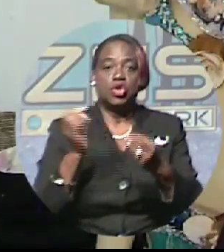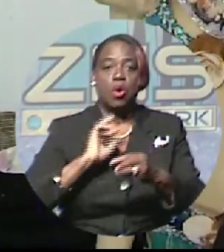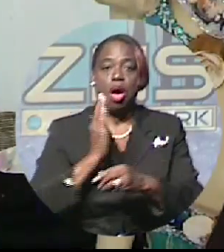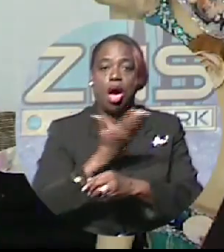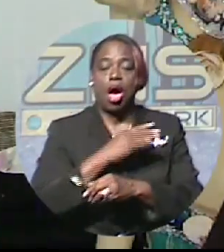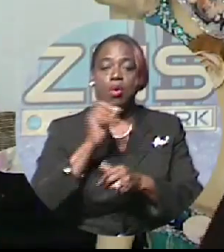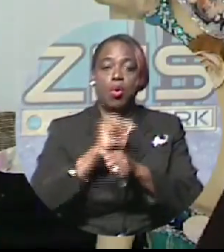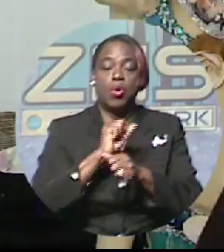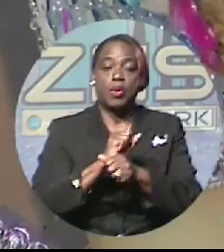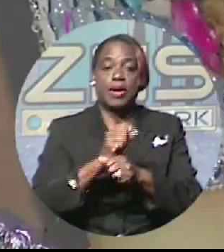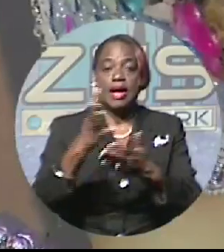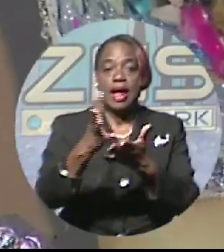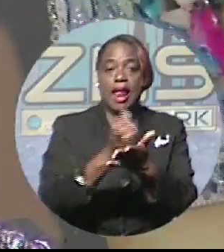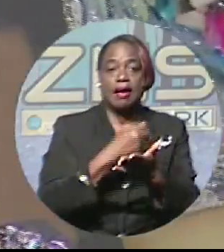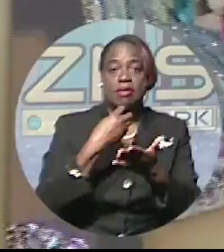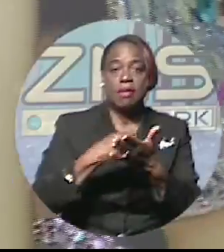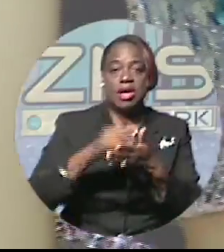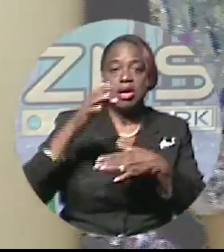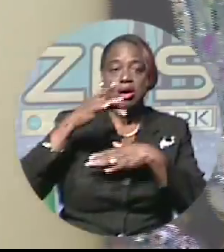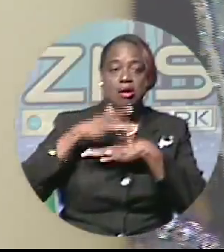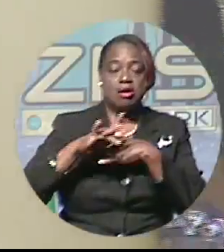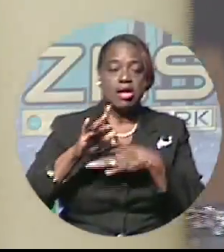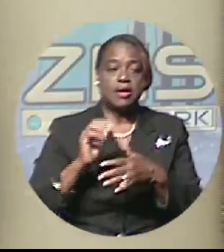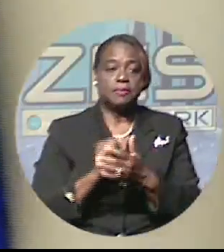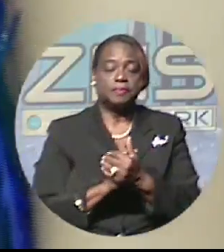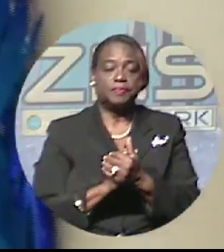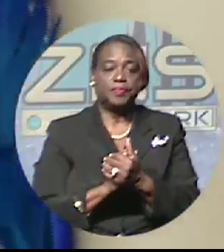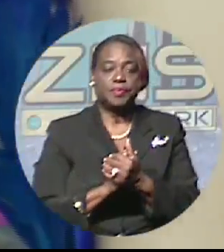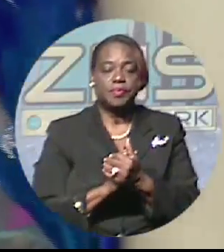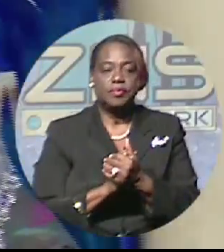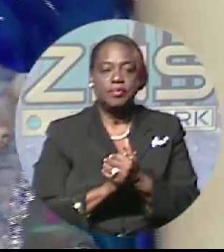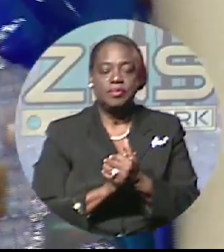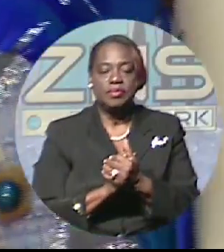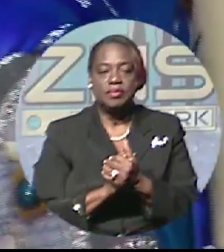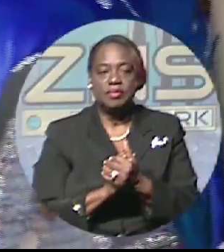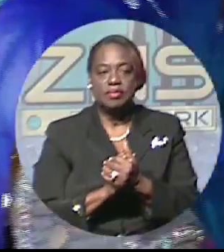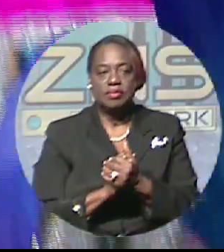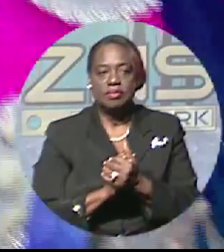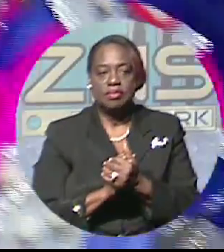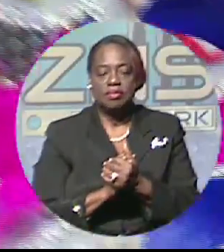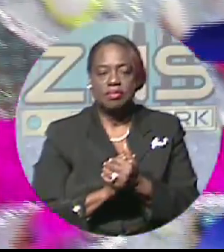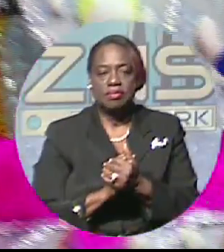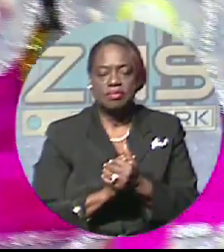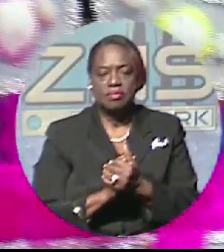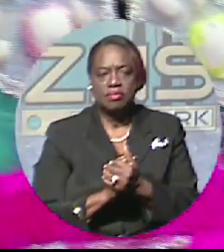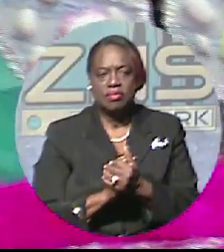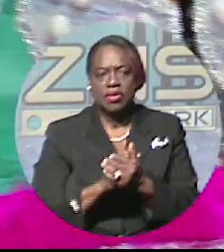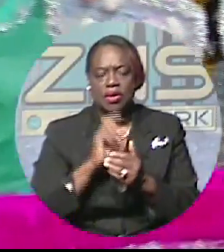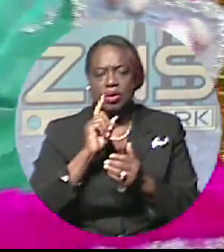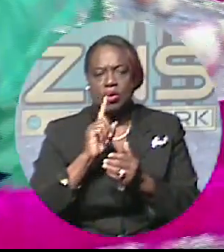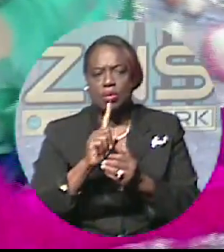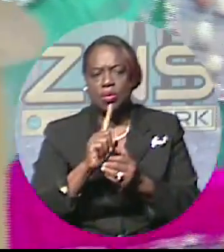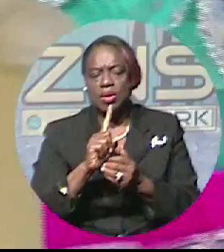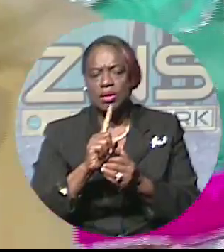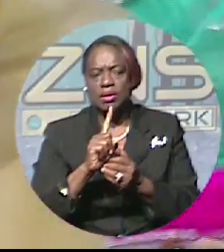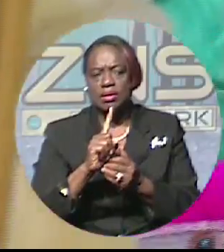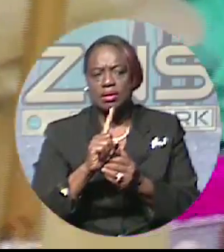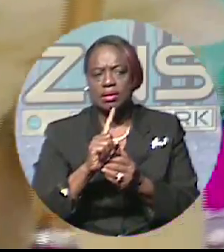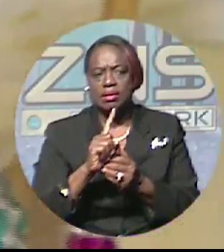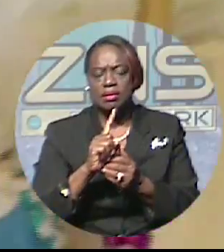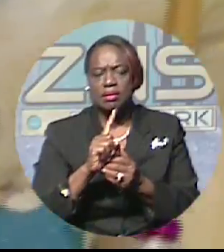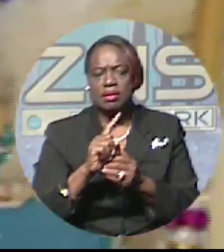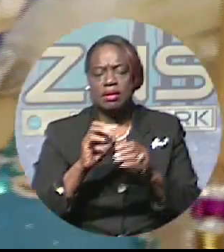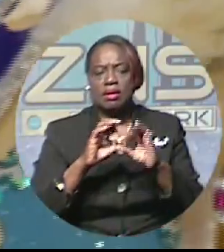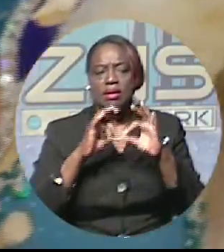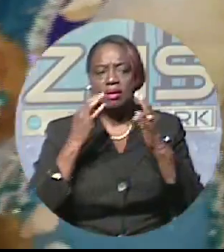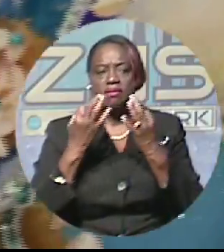to collect that money earlier. Is Boeing's House, the water company, Coca-Cola,